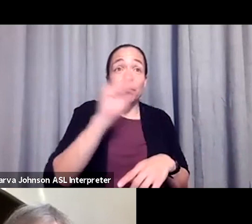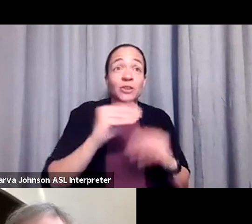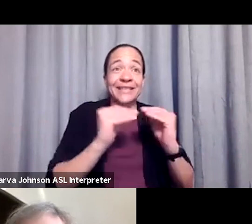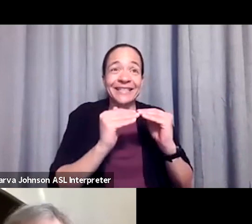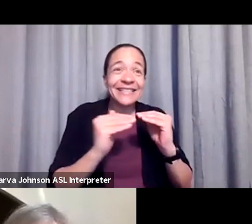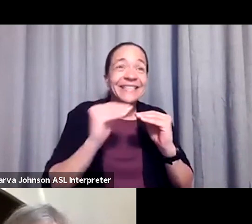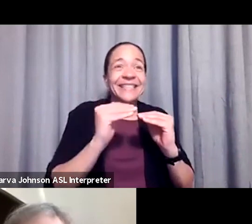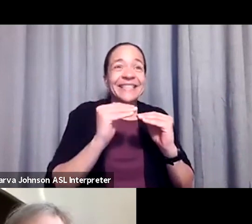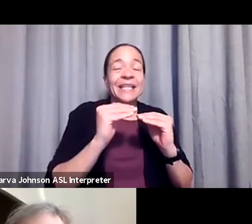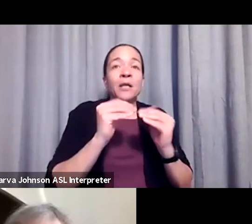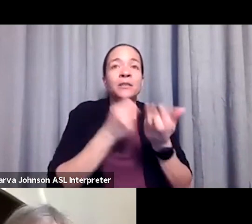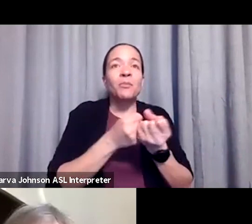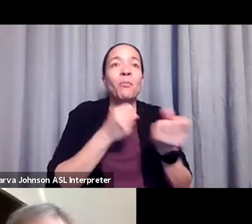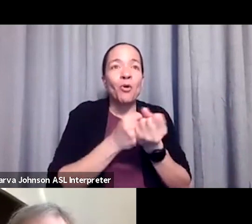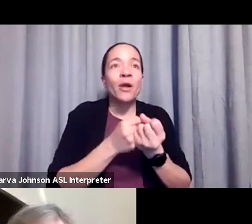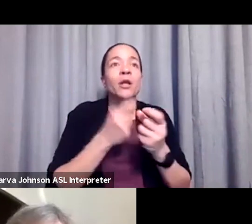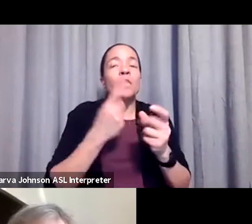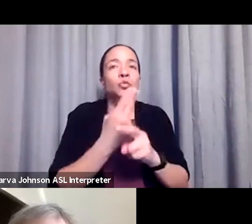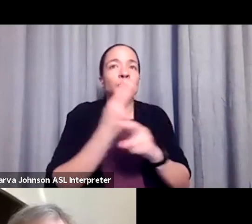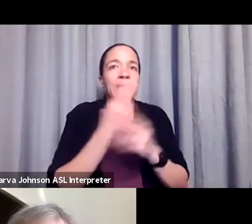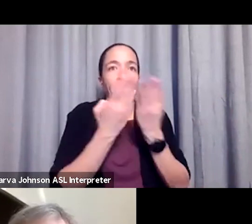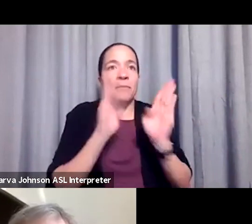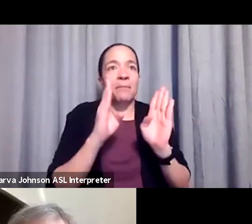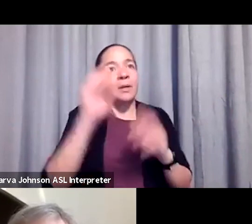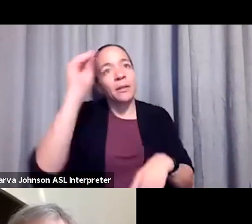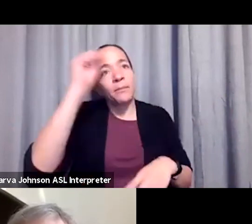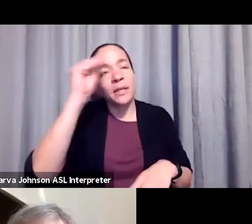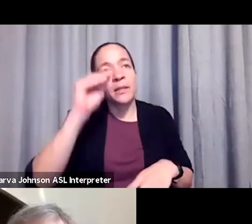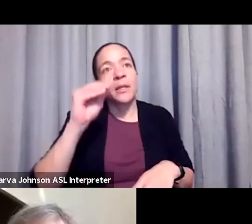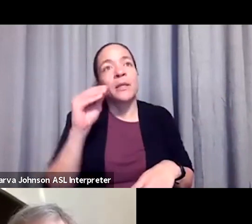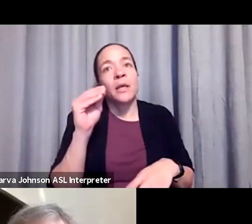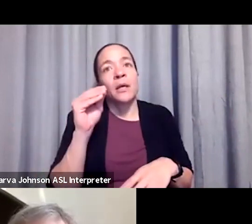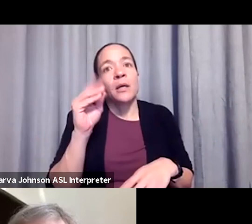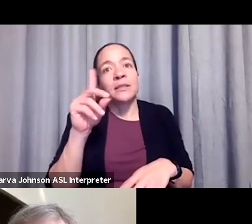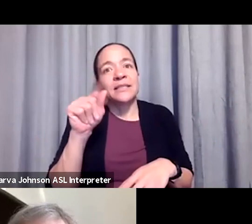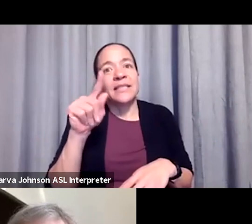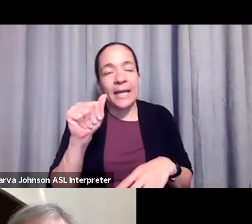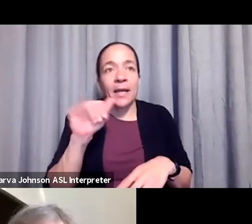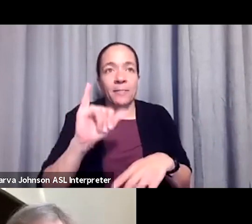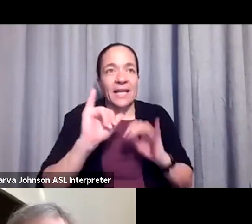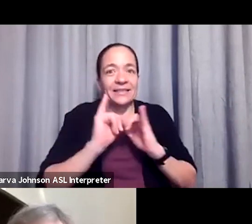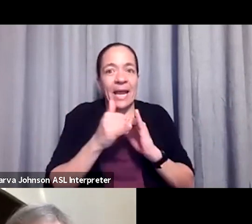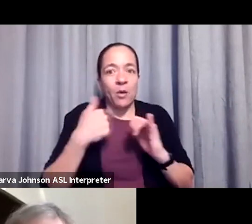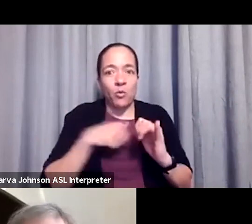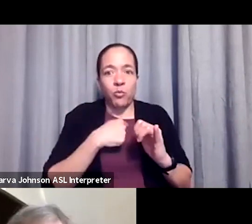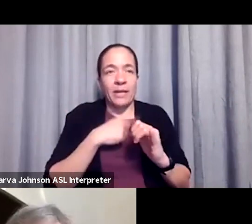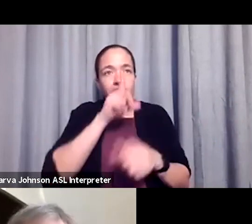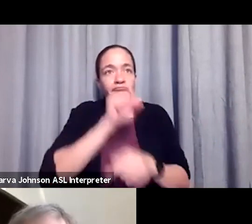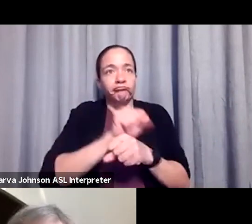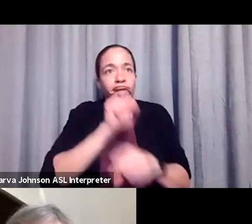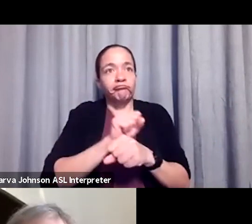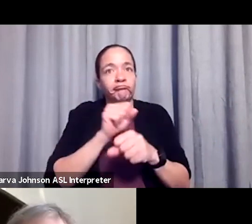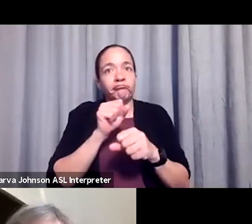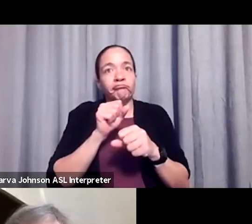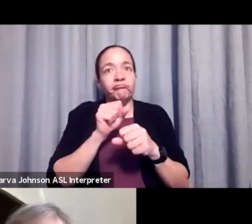through a meta-analysis of public opinion data. So that was an example of boiling that part of the ocean that helped move